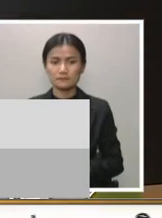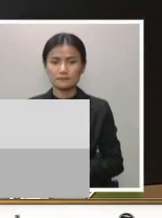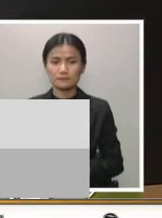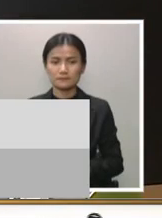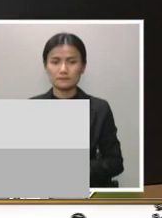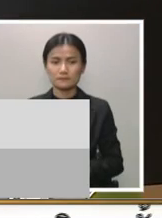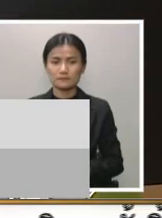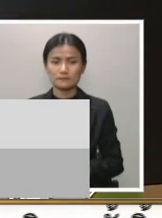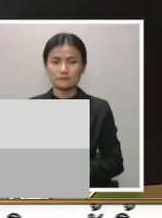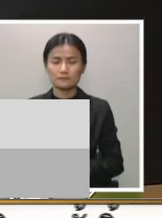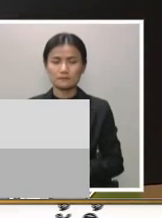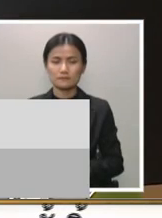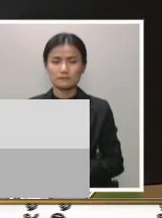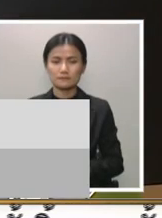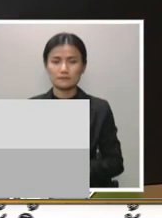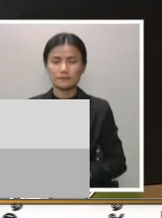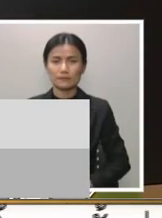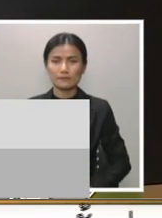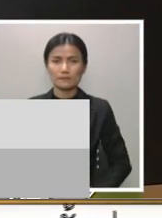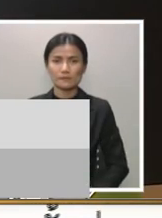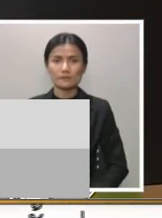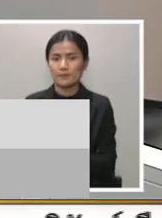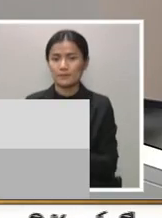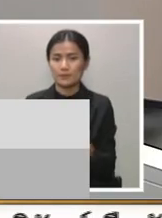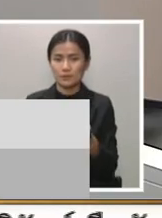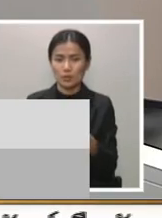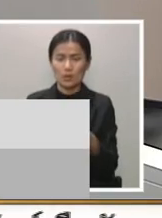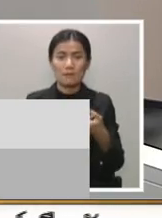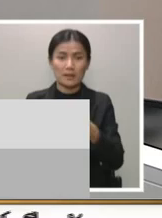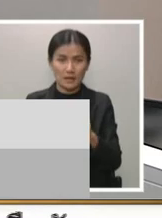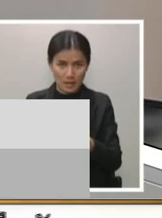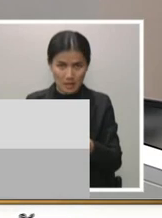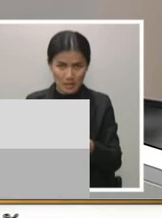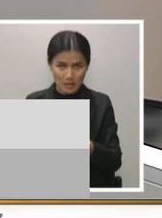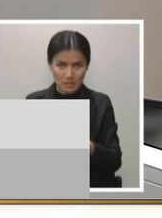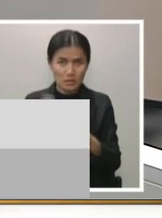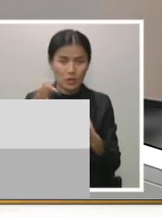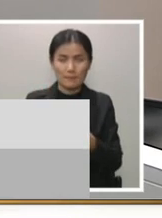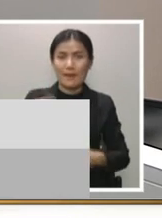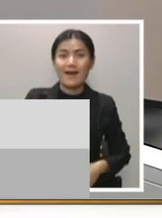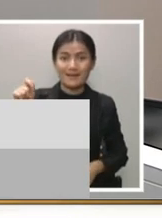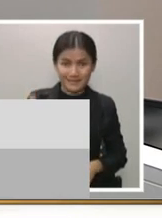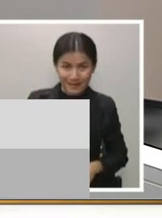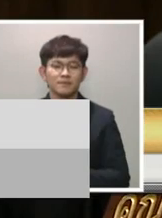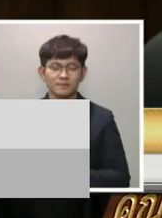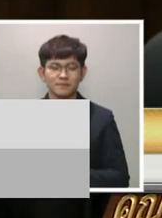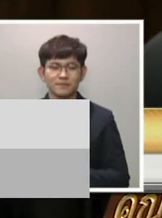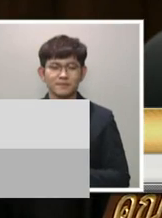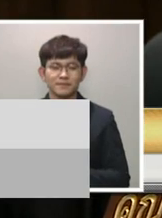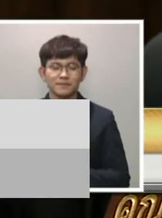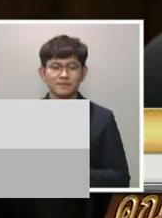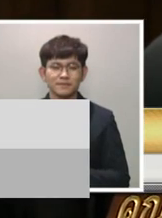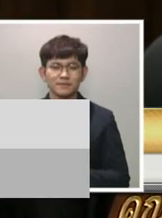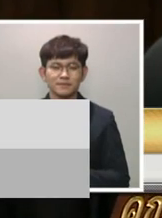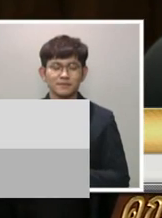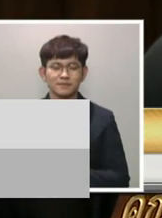Dr. Wisanu Kreungam, Foreign Affairs Minister Don Paramat Vinay, Interior Minister General Anupong Pao Jinda, and